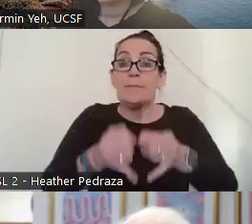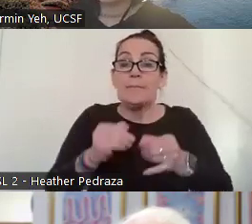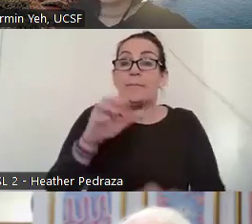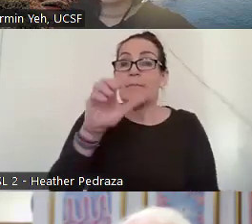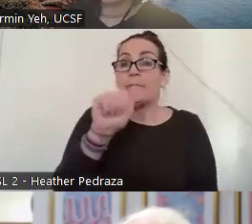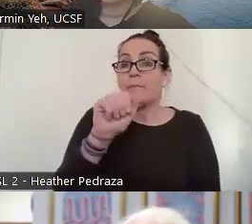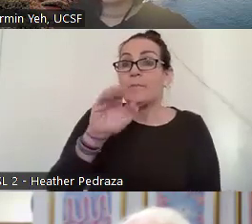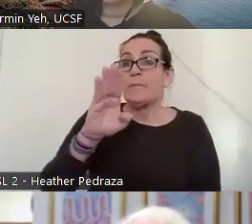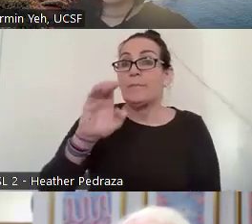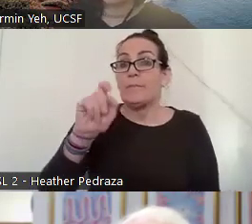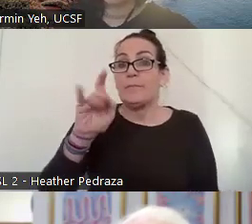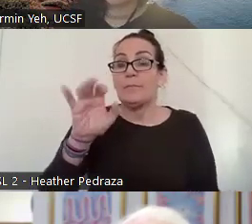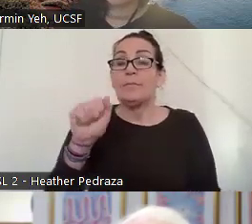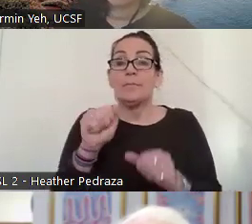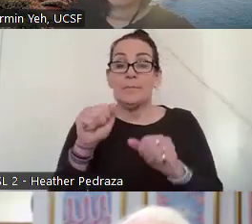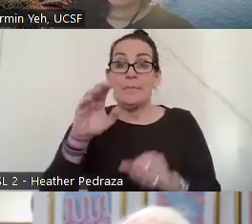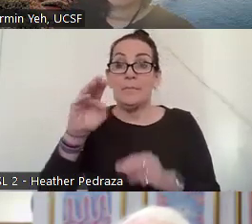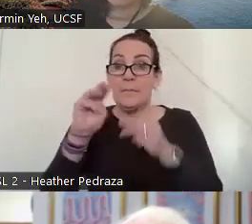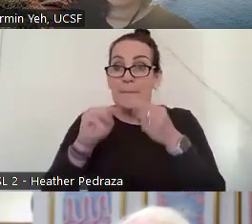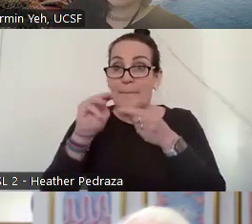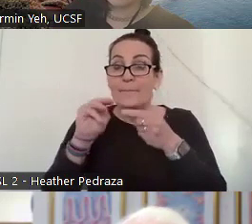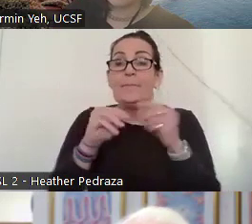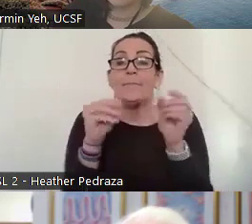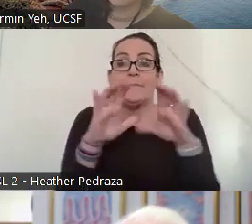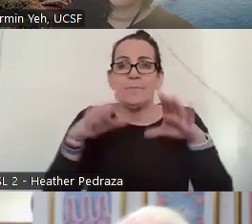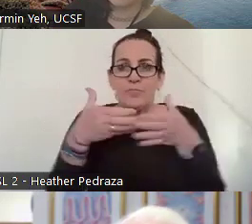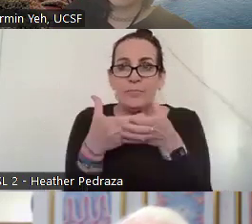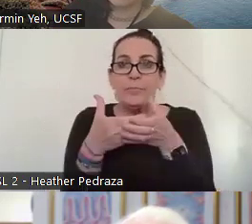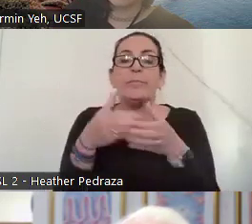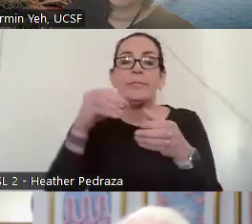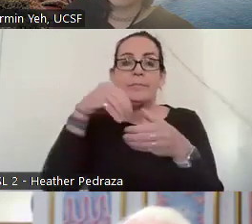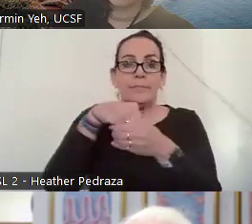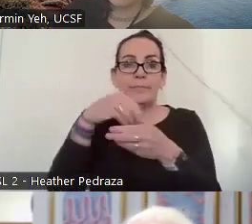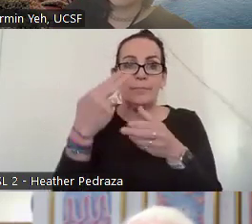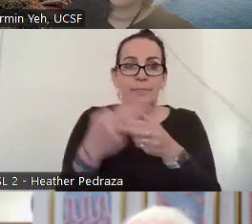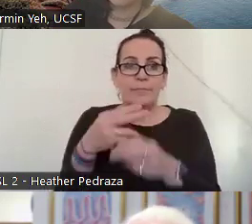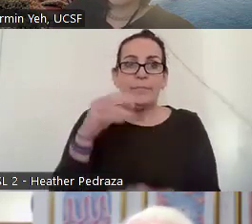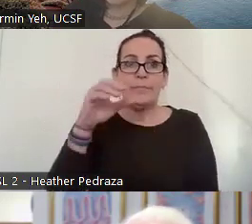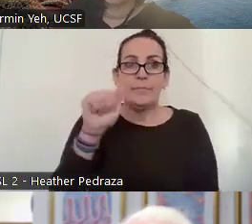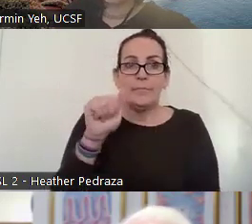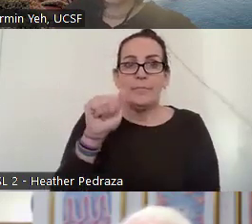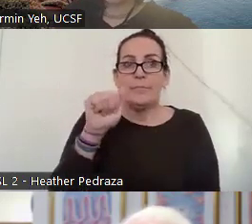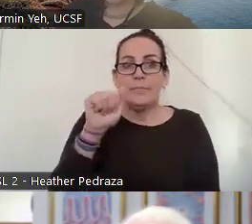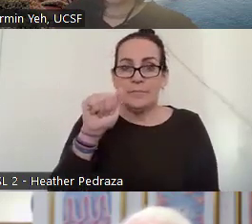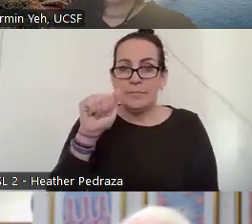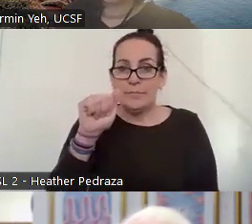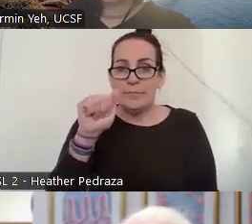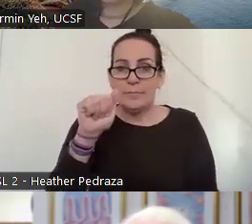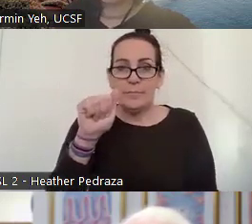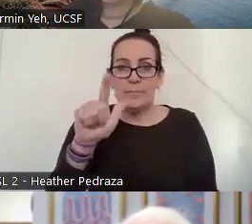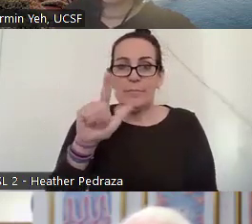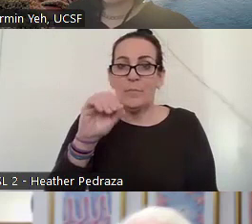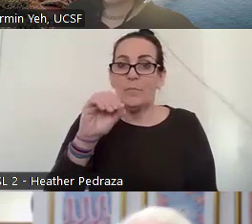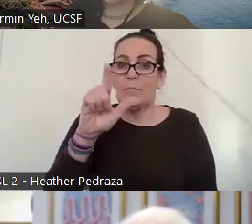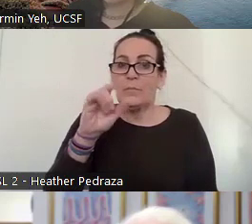clump together into something called oligomers. And then, in fact, so actually, let's start at the very top. The A